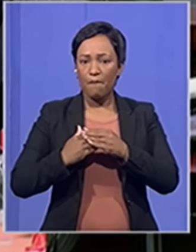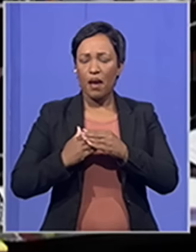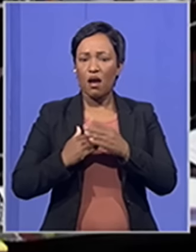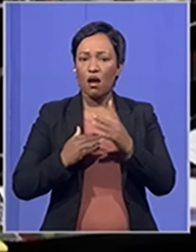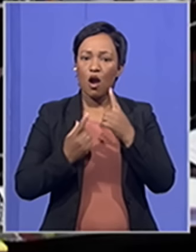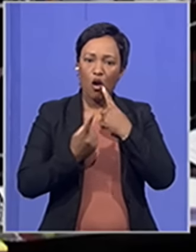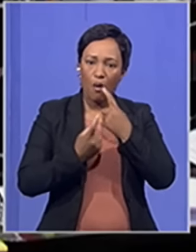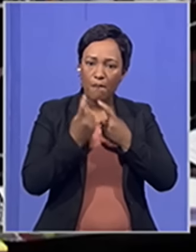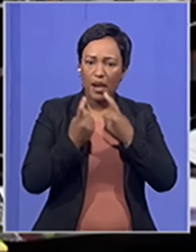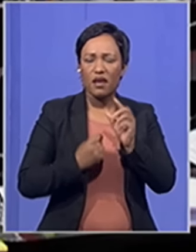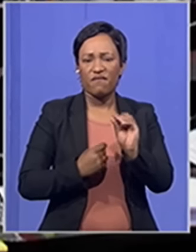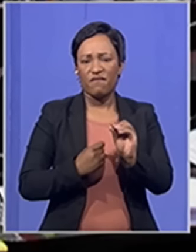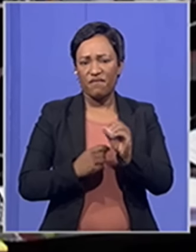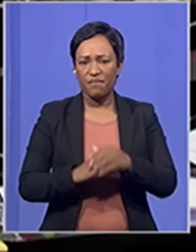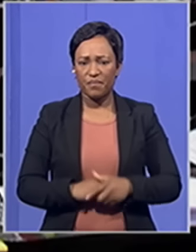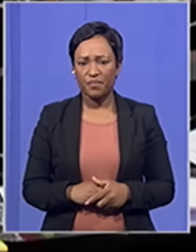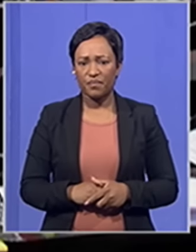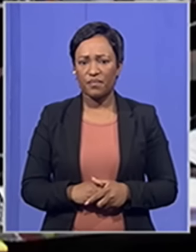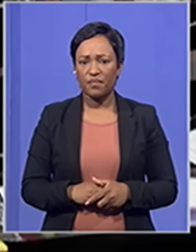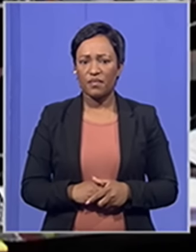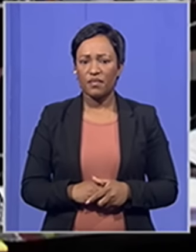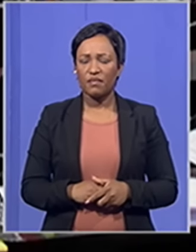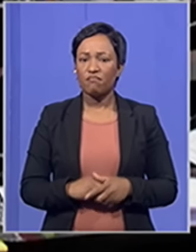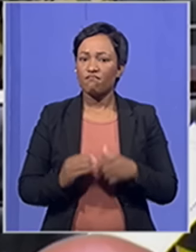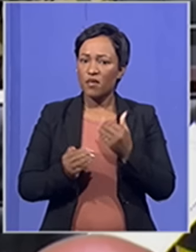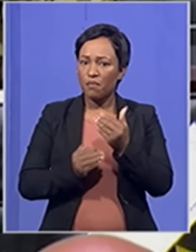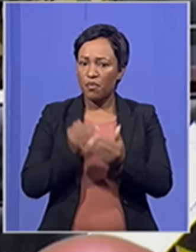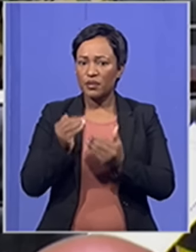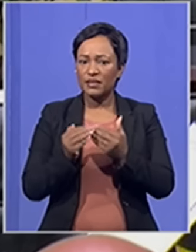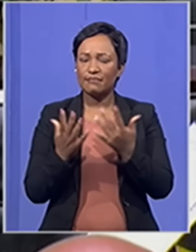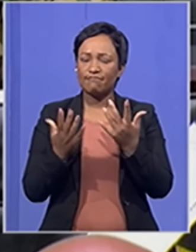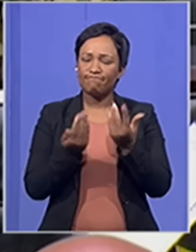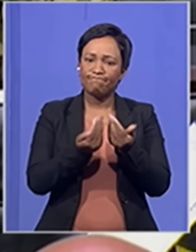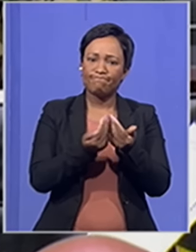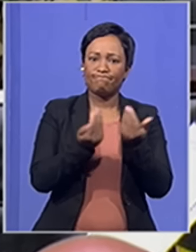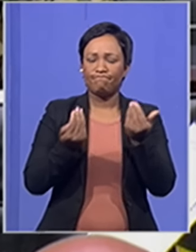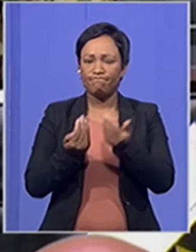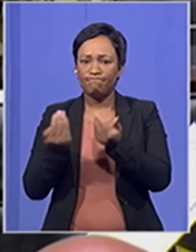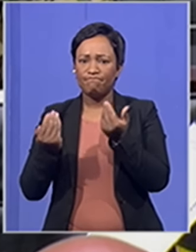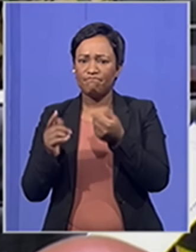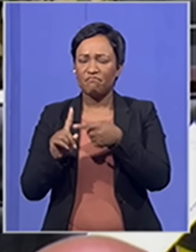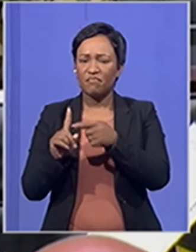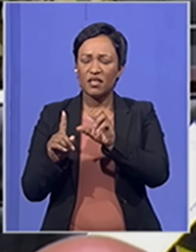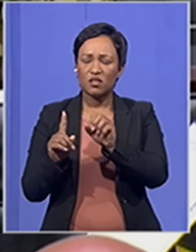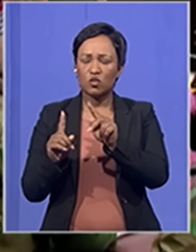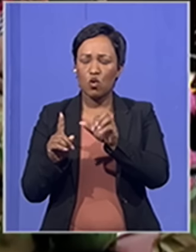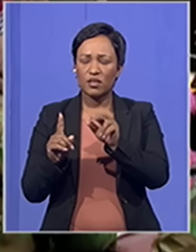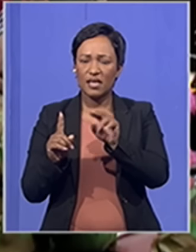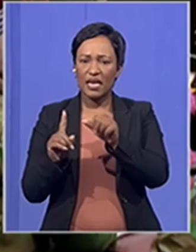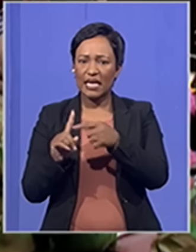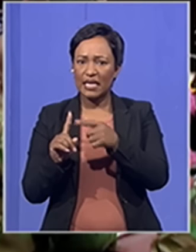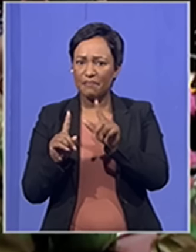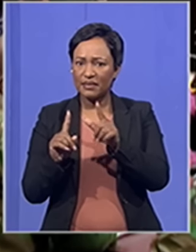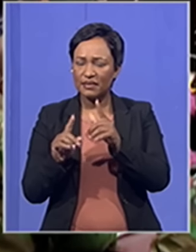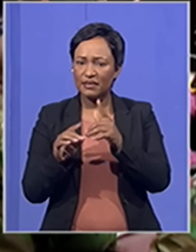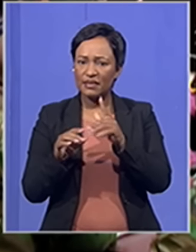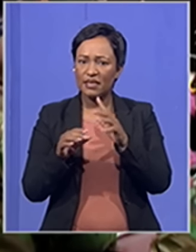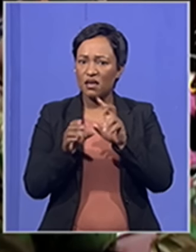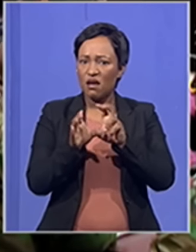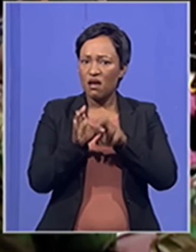complainant. Gape ditokololo di ne di arogane malebana le gore a Skhosana a ipeele thoko kgotsa nnyaa.